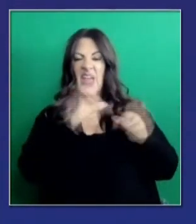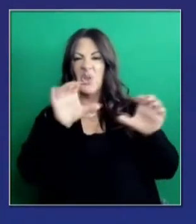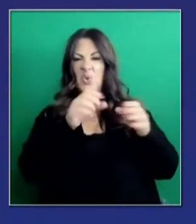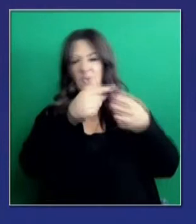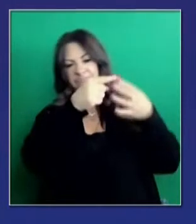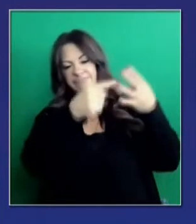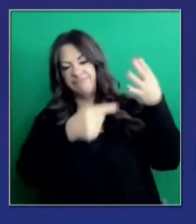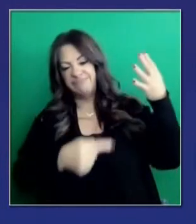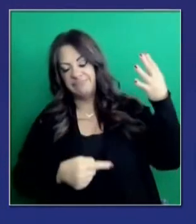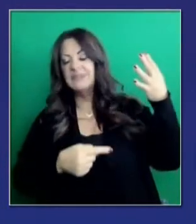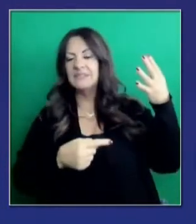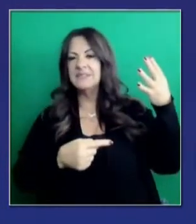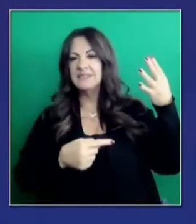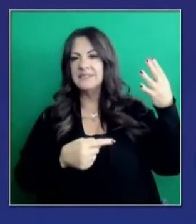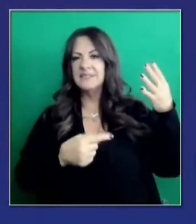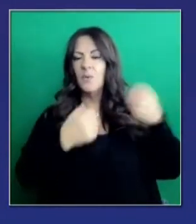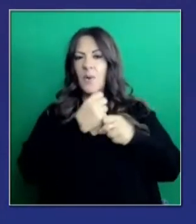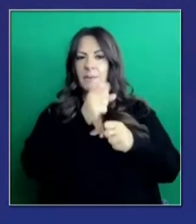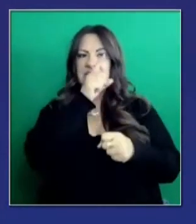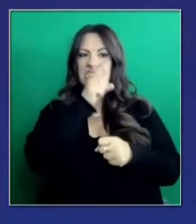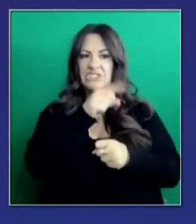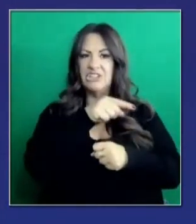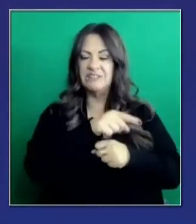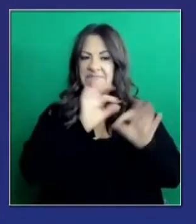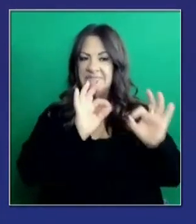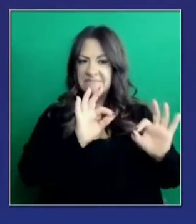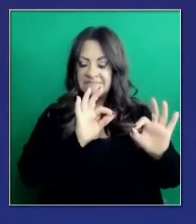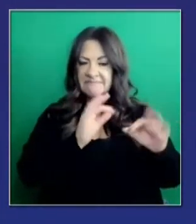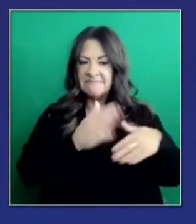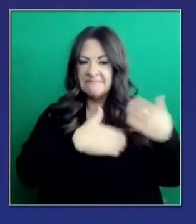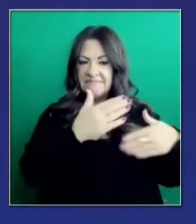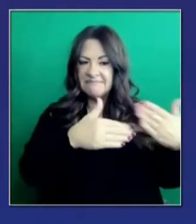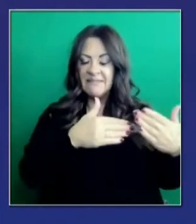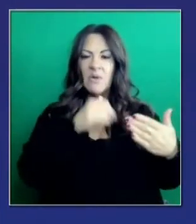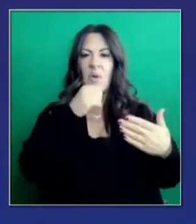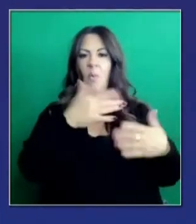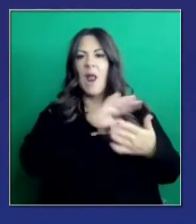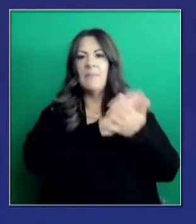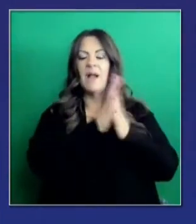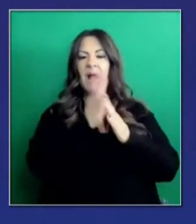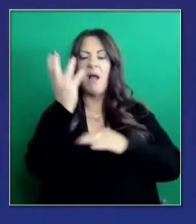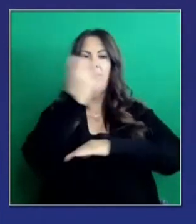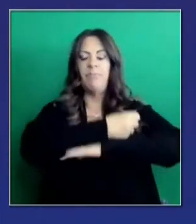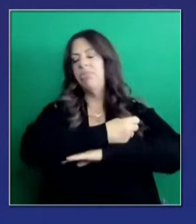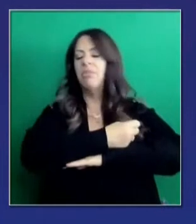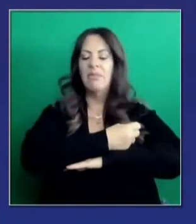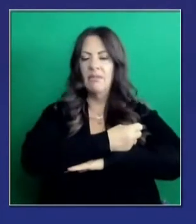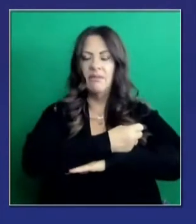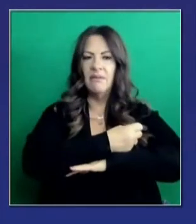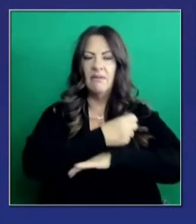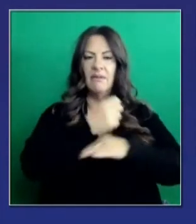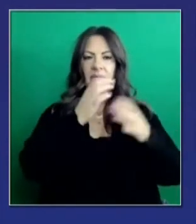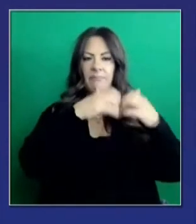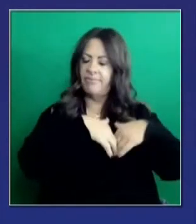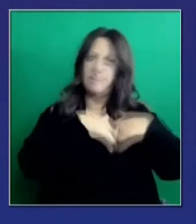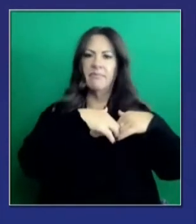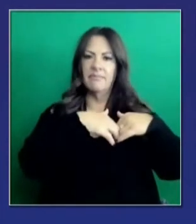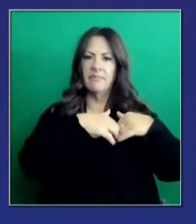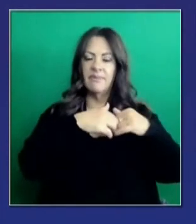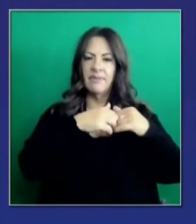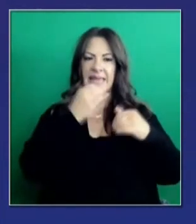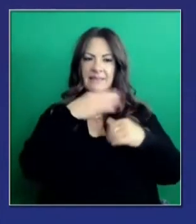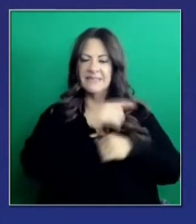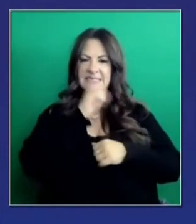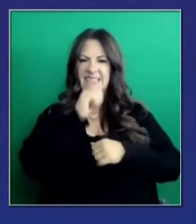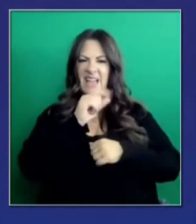run this thing into the ground and have a system that shuts down. And by the way, there's been some other states, not an indictment, quite the contrary. We all should be